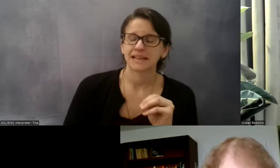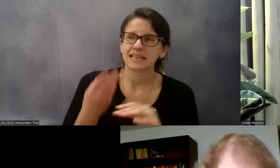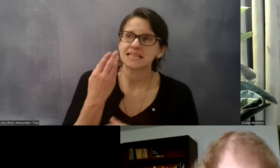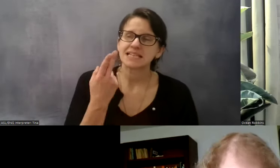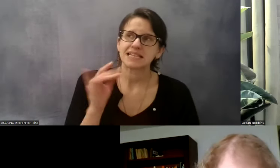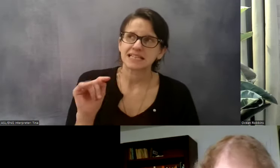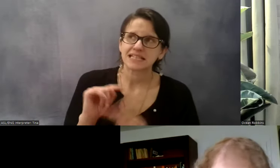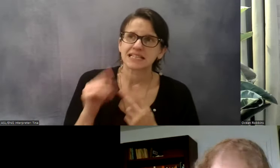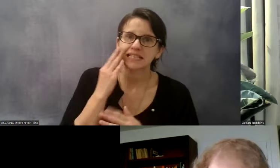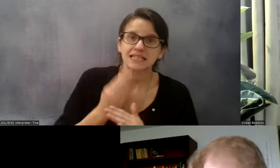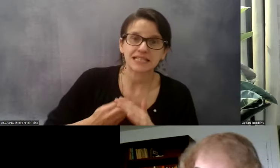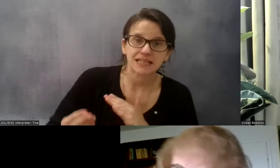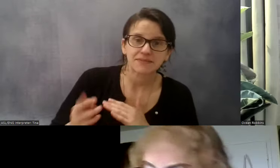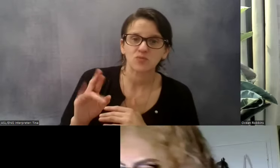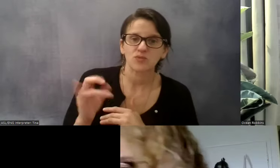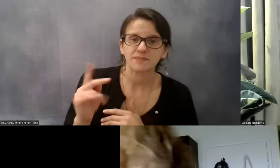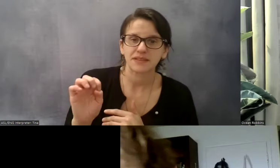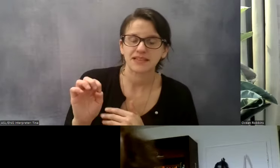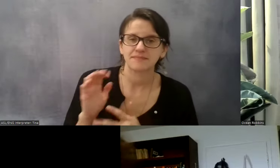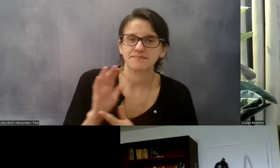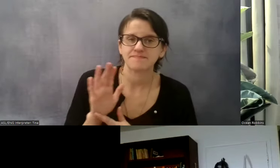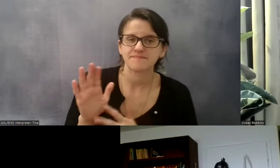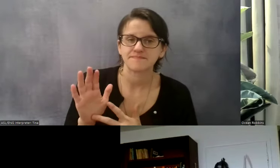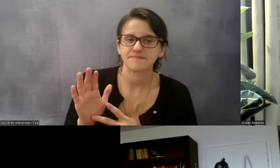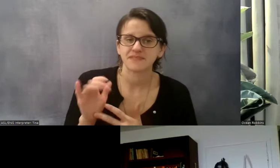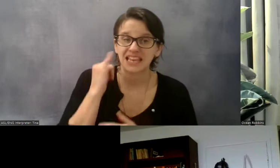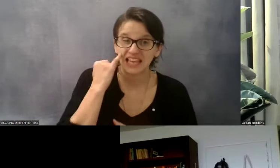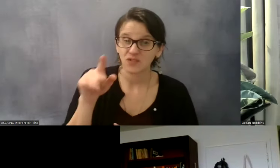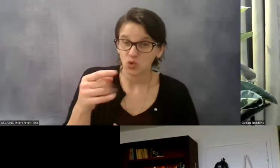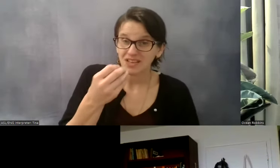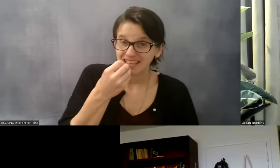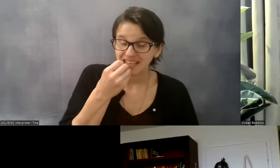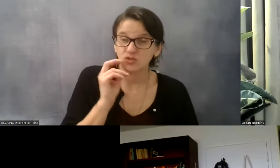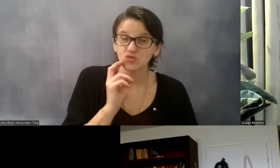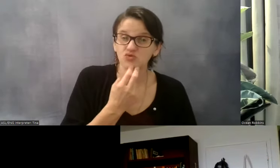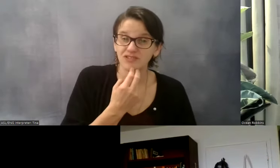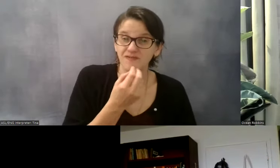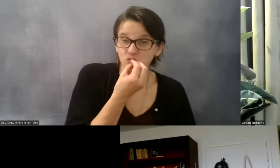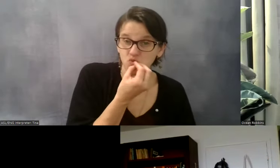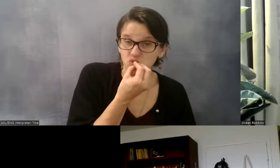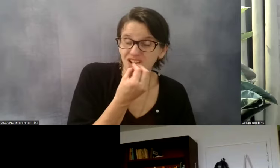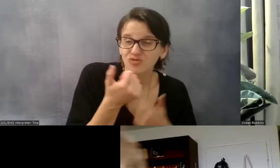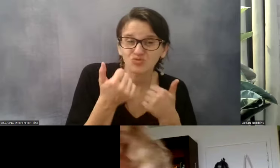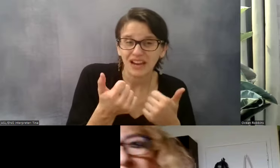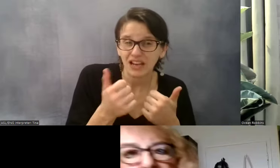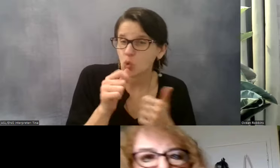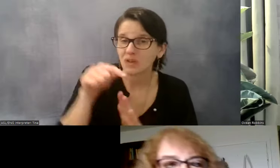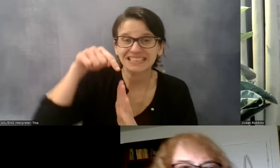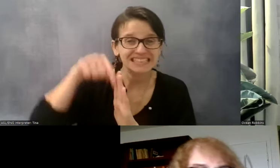recipes. If you eat nutritious food, that's great. Don't deep fry it.